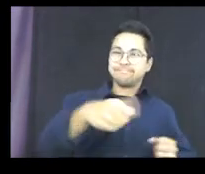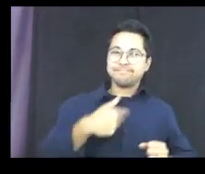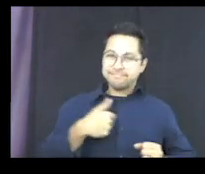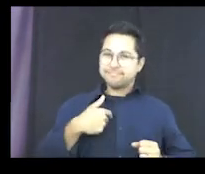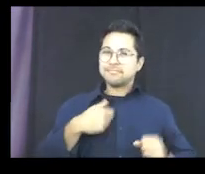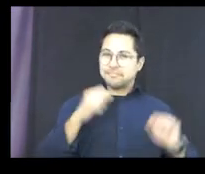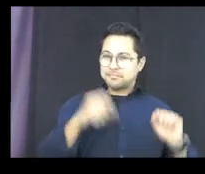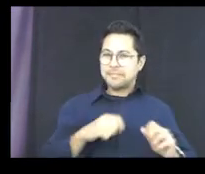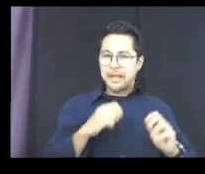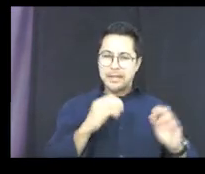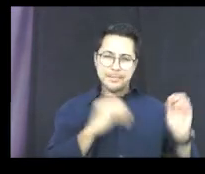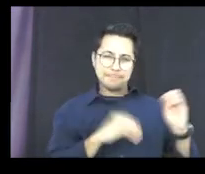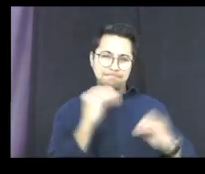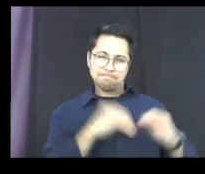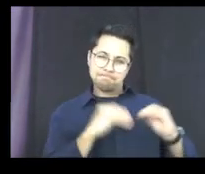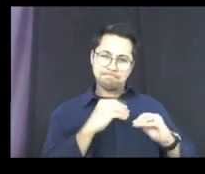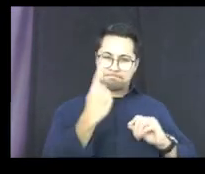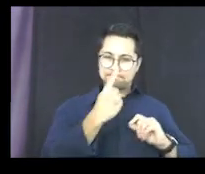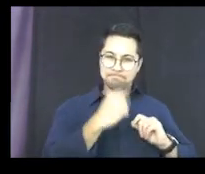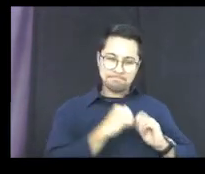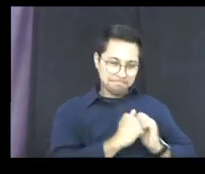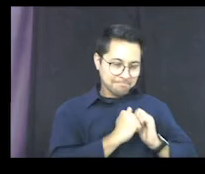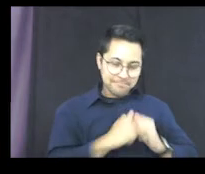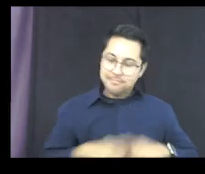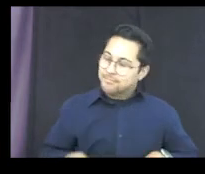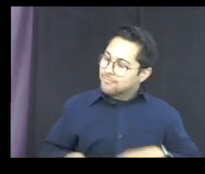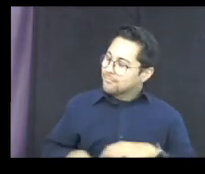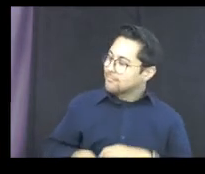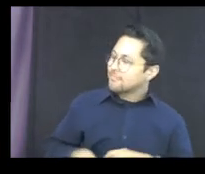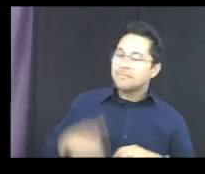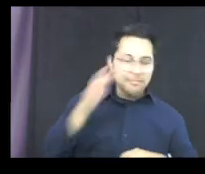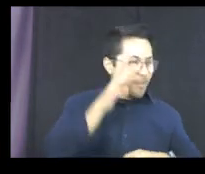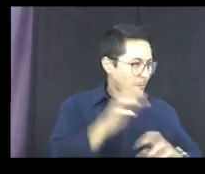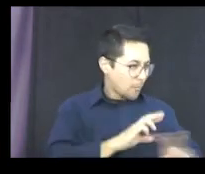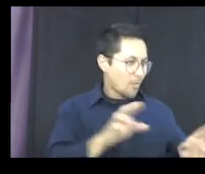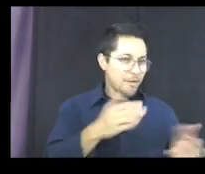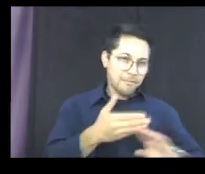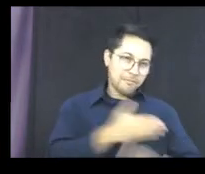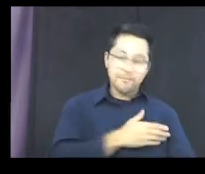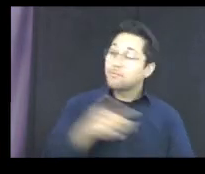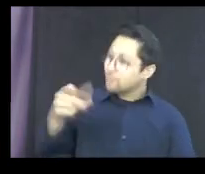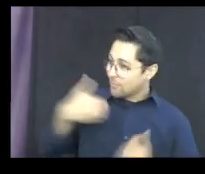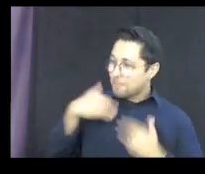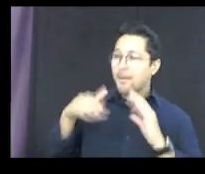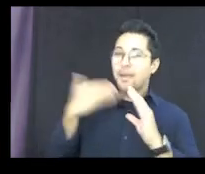can put that together. All right, you got my email. I'll be prepared ahead of time.